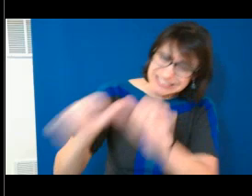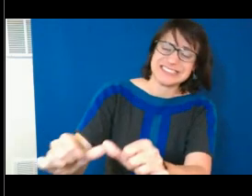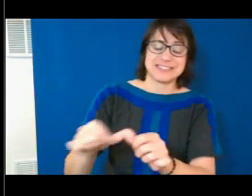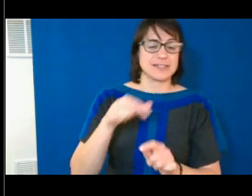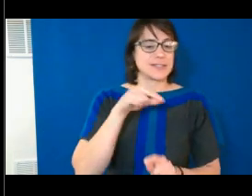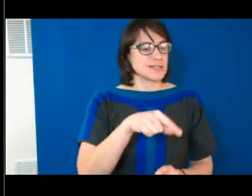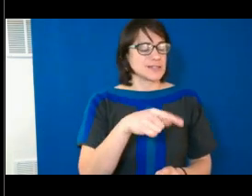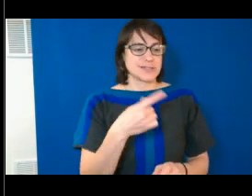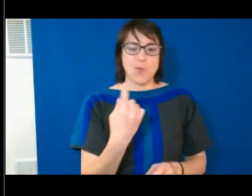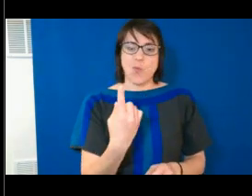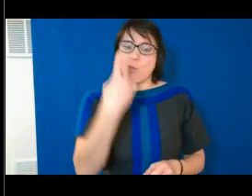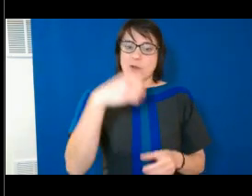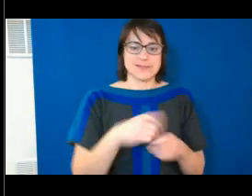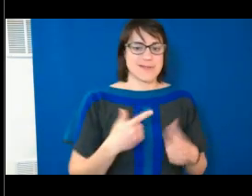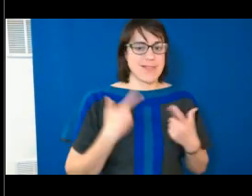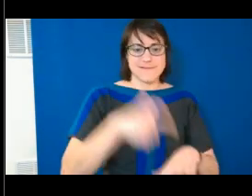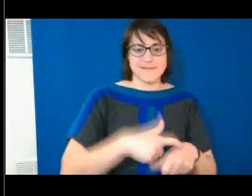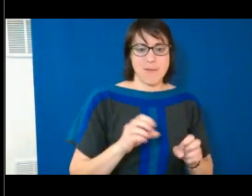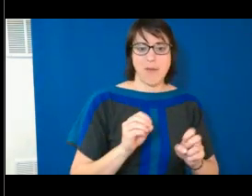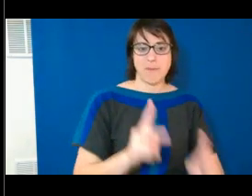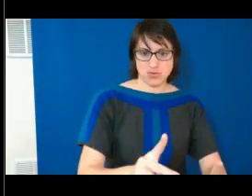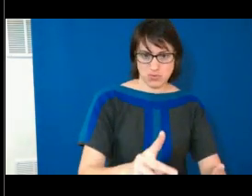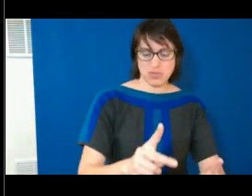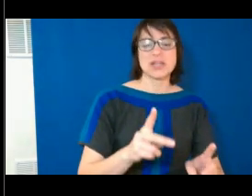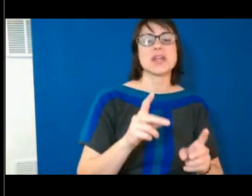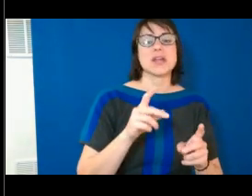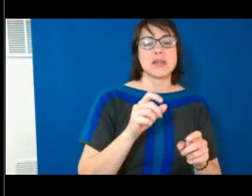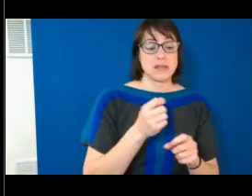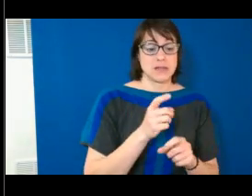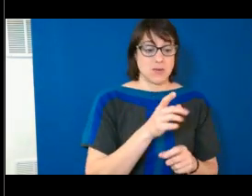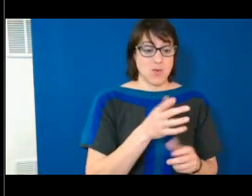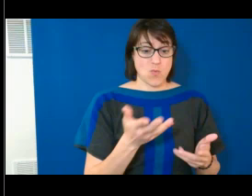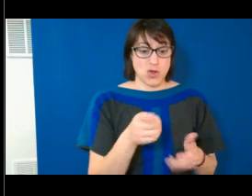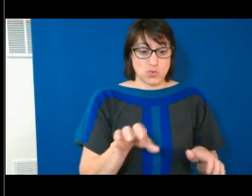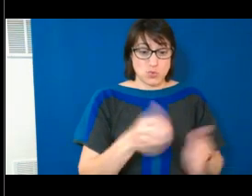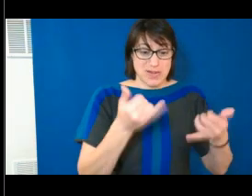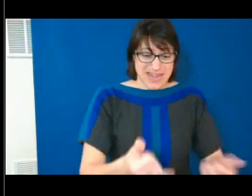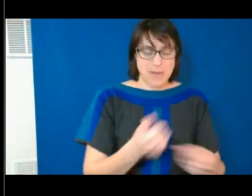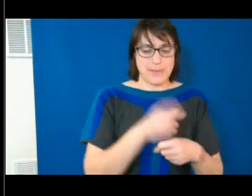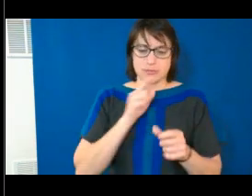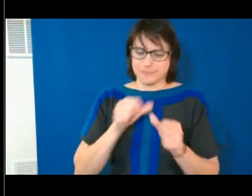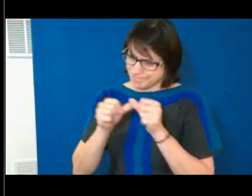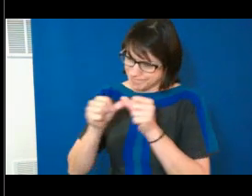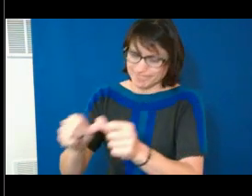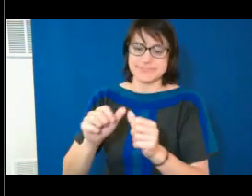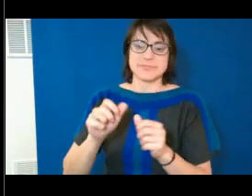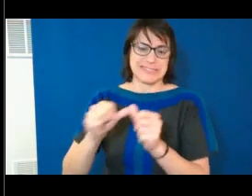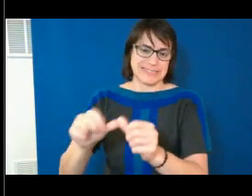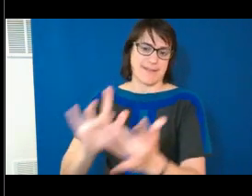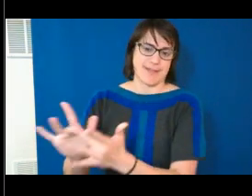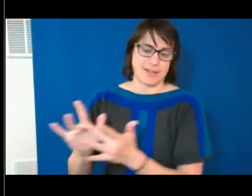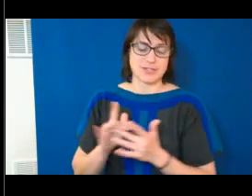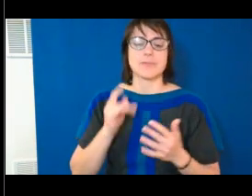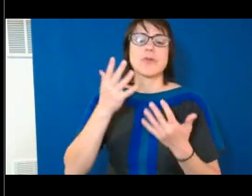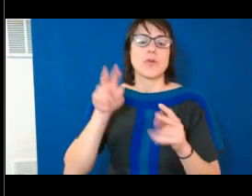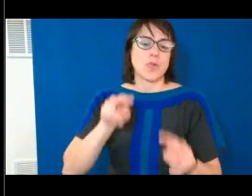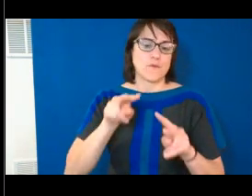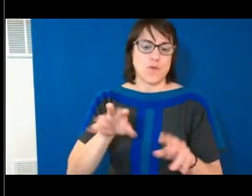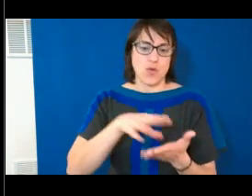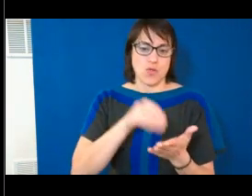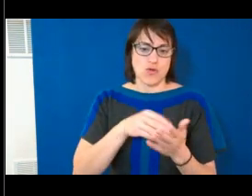working regionally with the action plans is a way to sustain connections. And I look forward to learning from you over the next few days. Thank